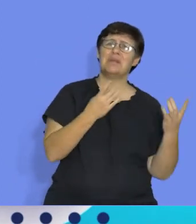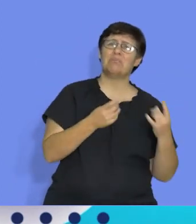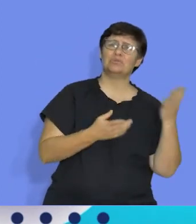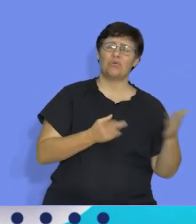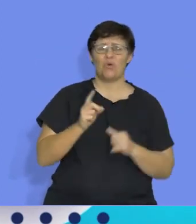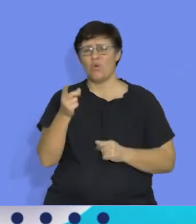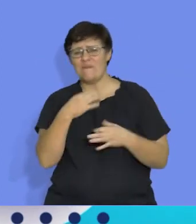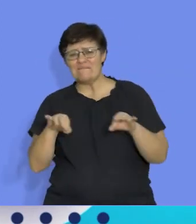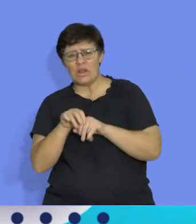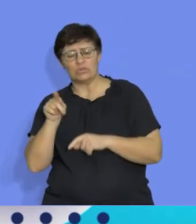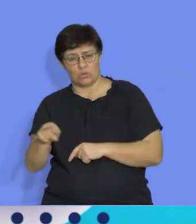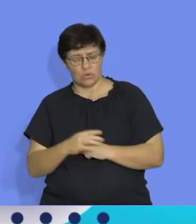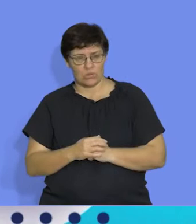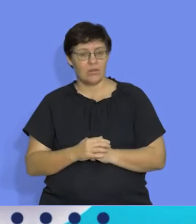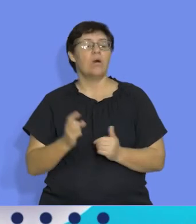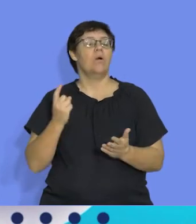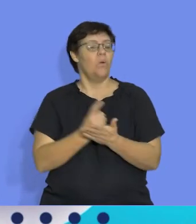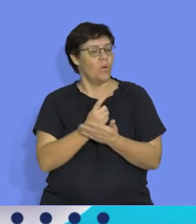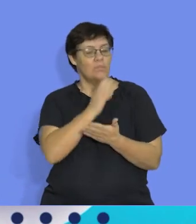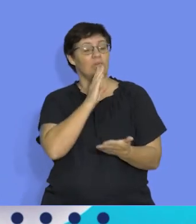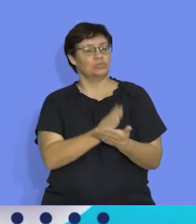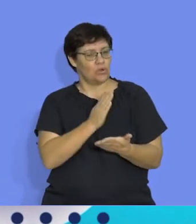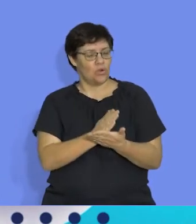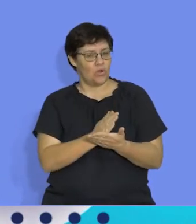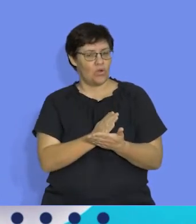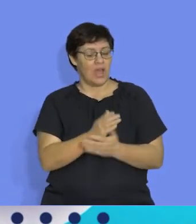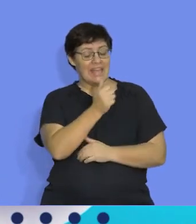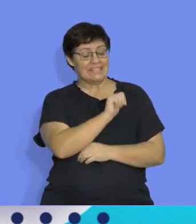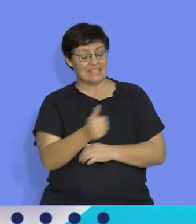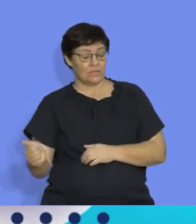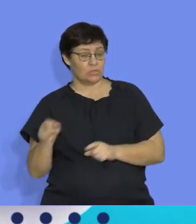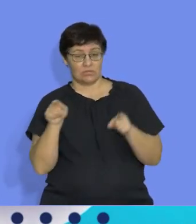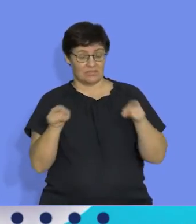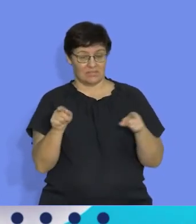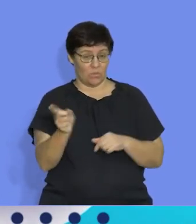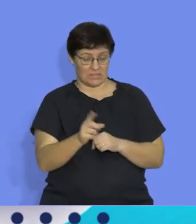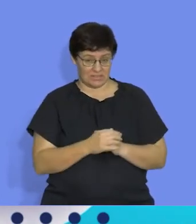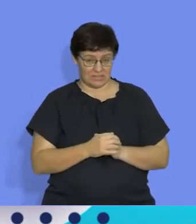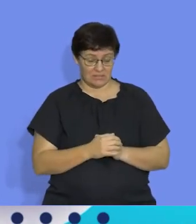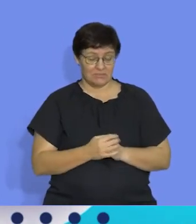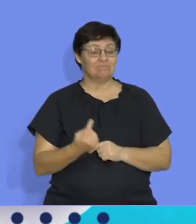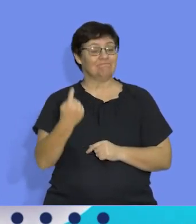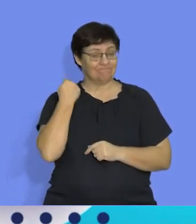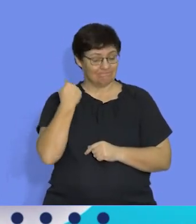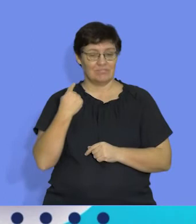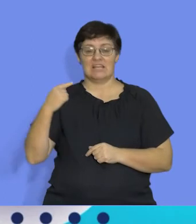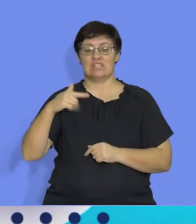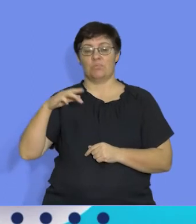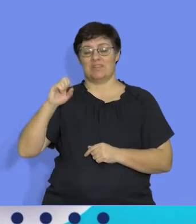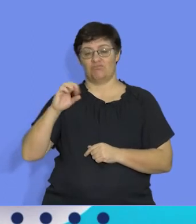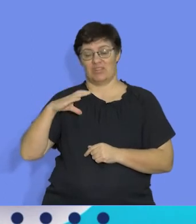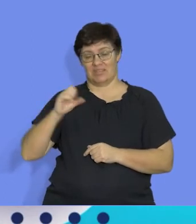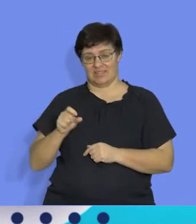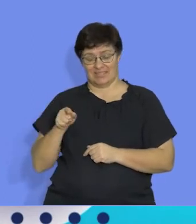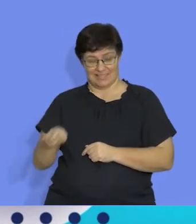numbers and position values, always make sure that you know what type of sequence it is, So for the one behind me, it's a geometric